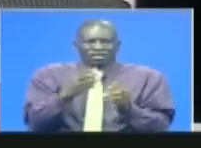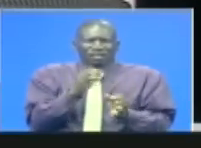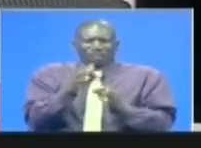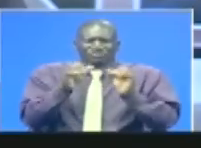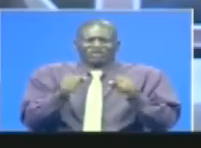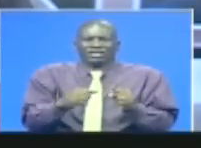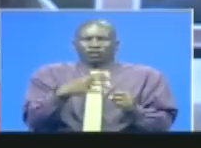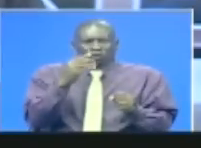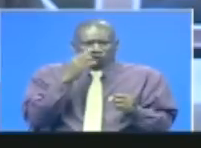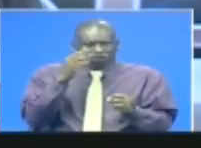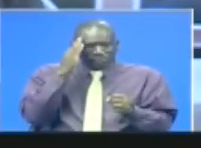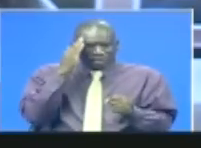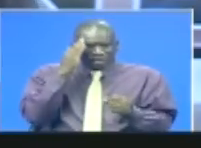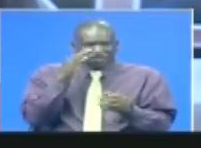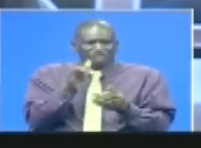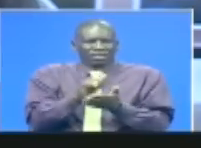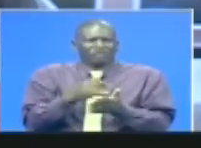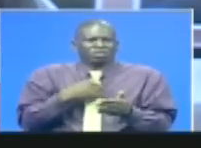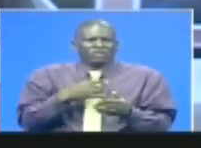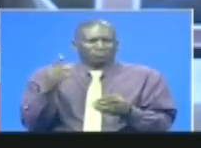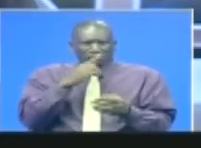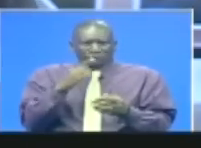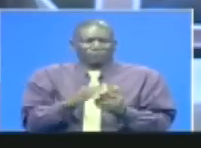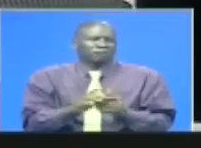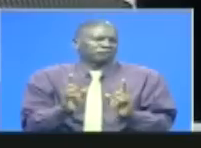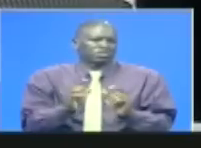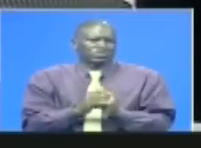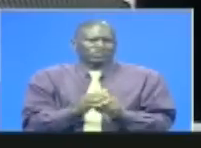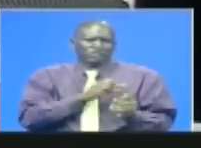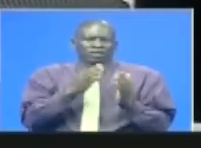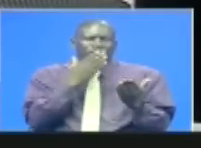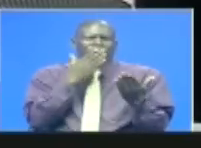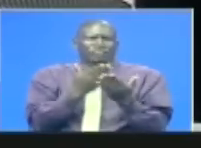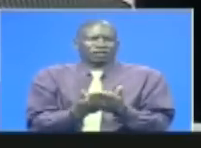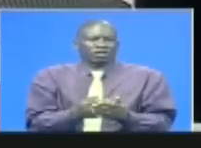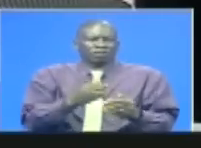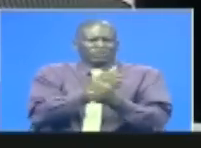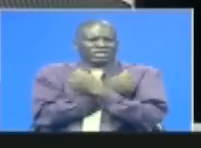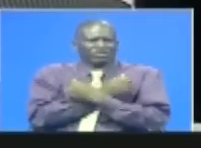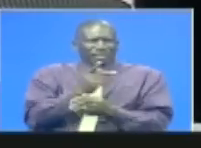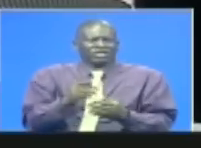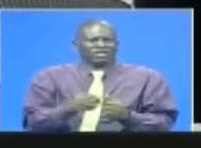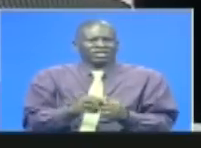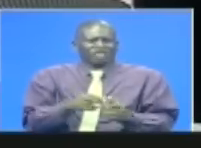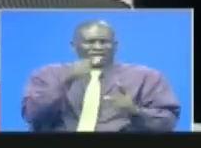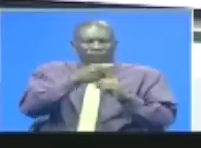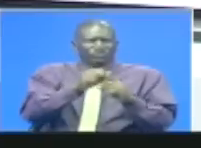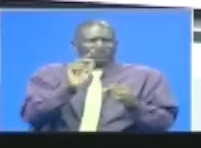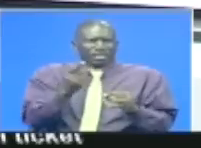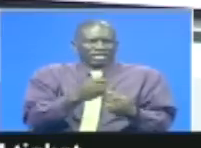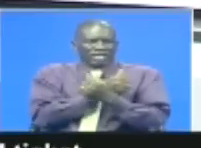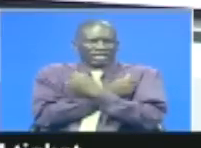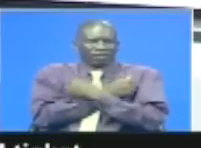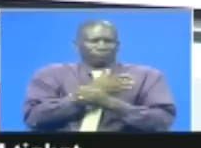go home thinking I'm arrogant. I'm not arrogant. Governor, thank you so much. But I love Kenya. You love Kenya? I fight for Kenya. I love my